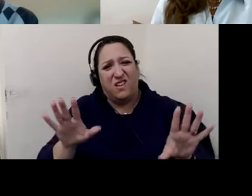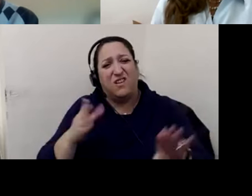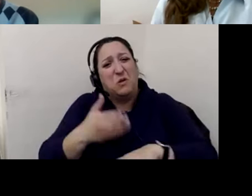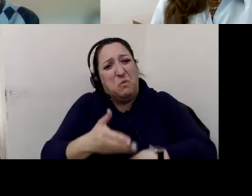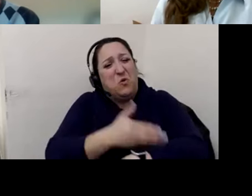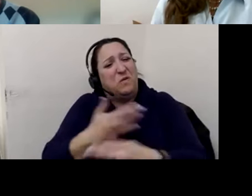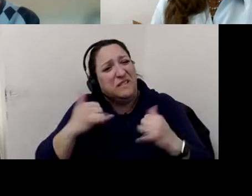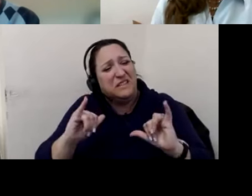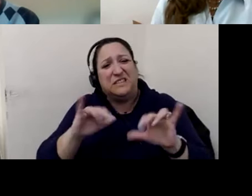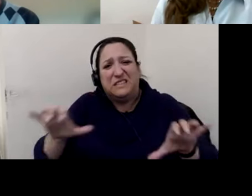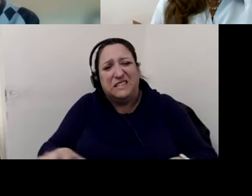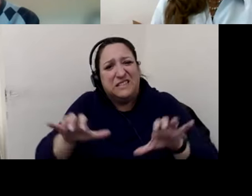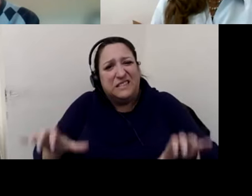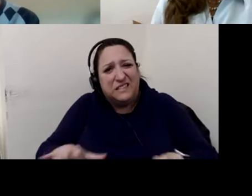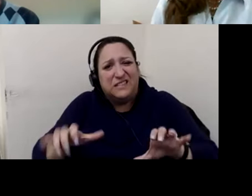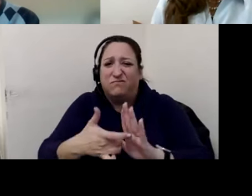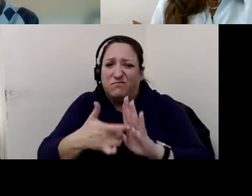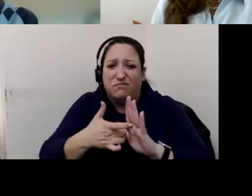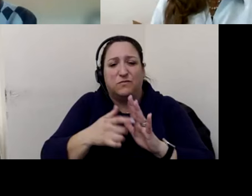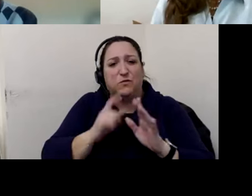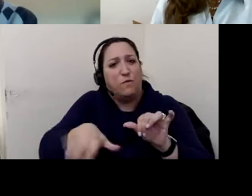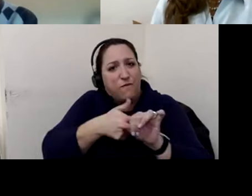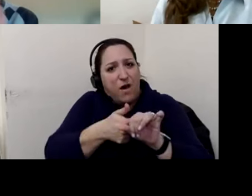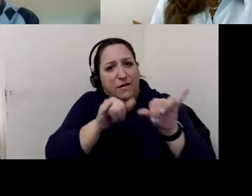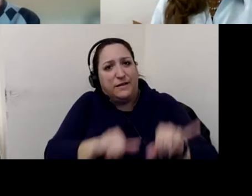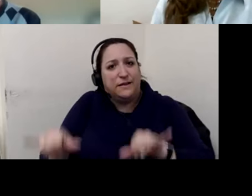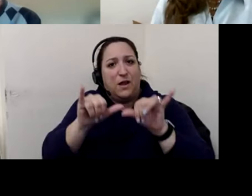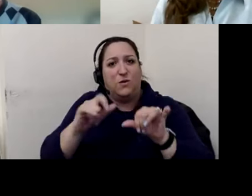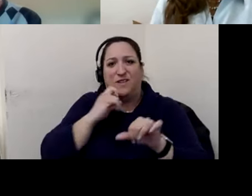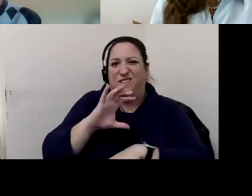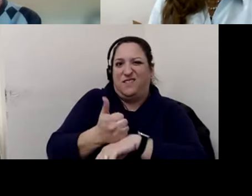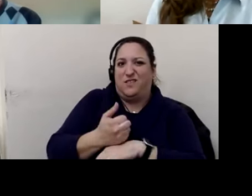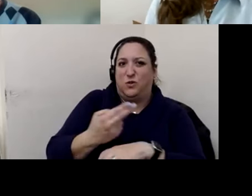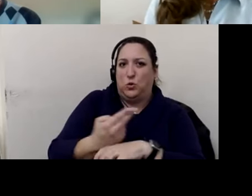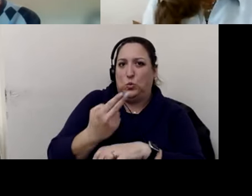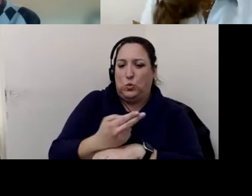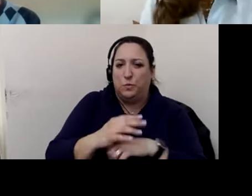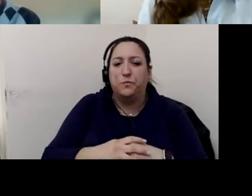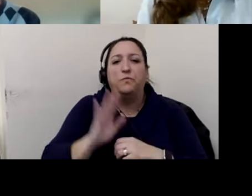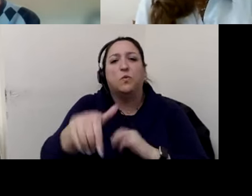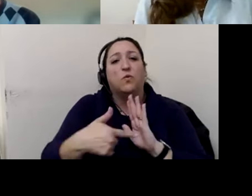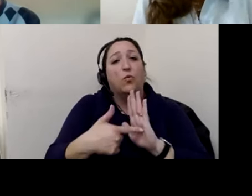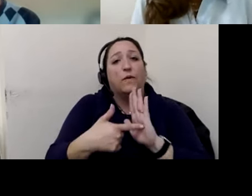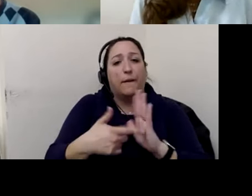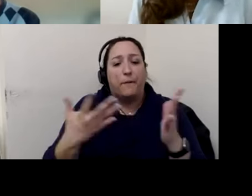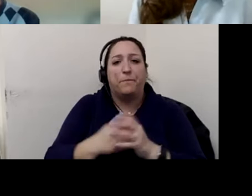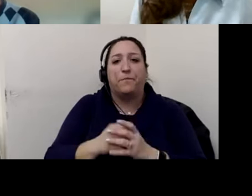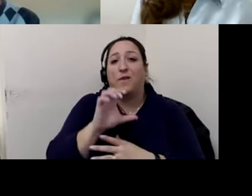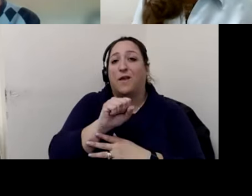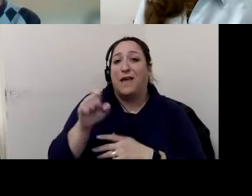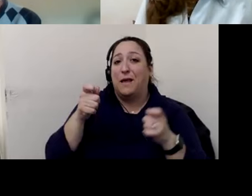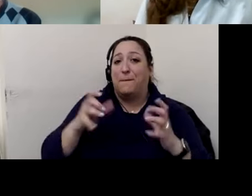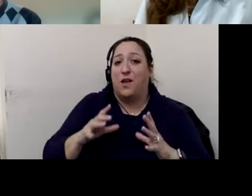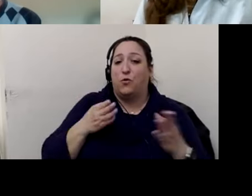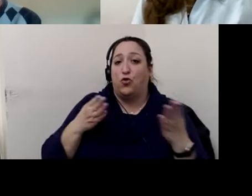still required in order to comply with the standards that had just been used. For example, case management